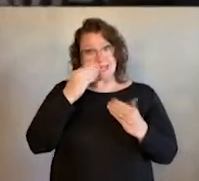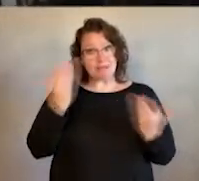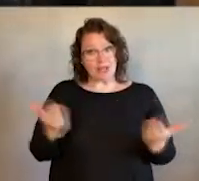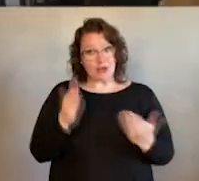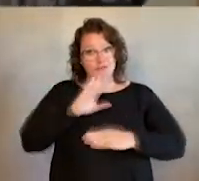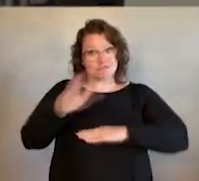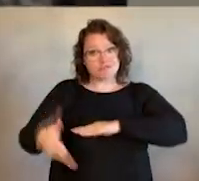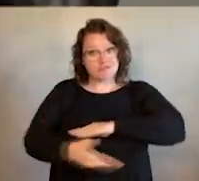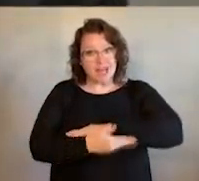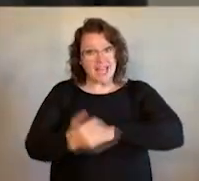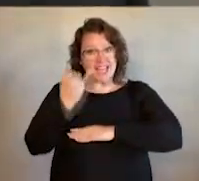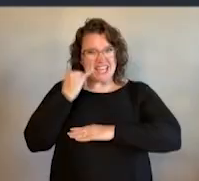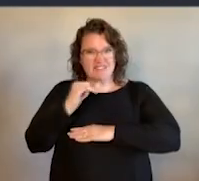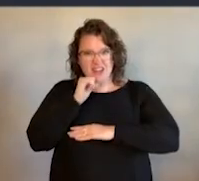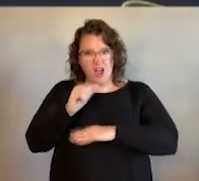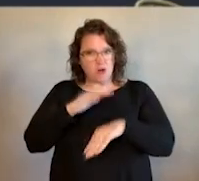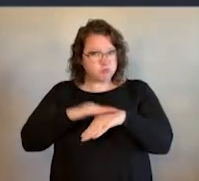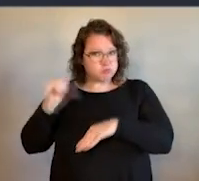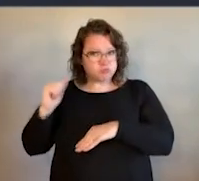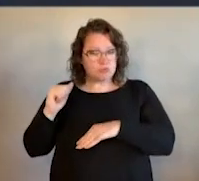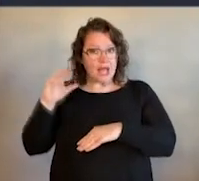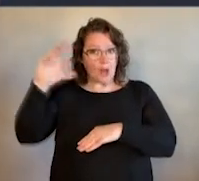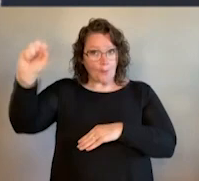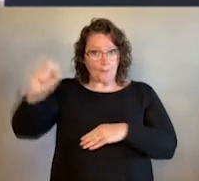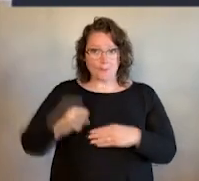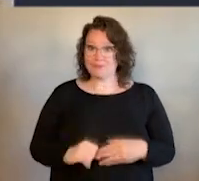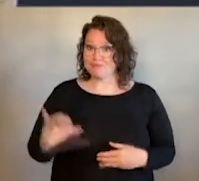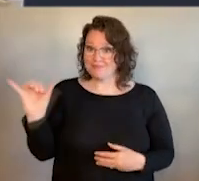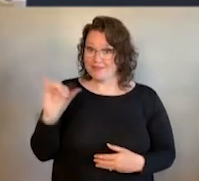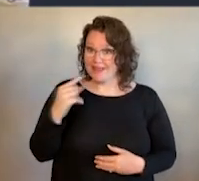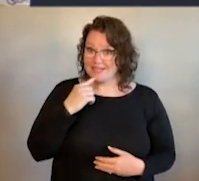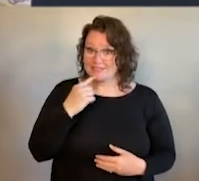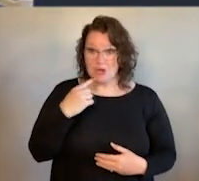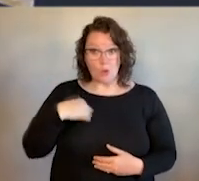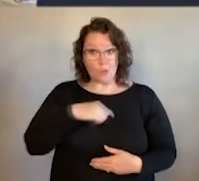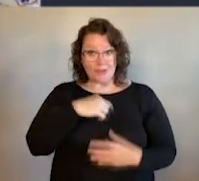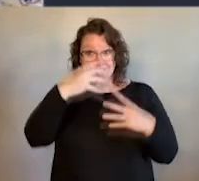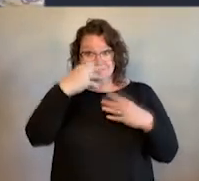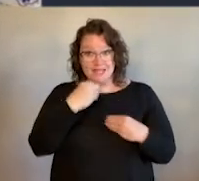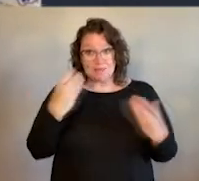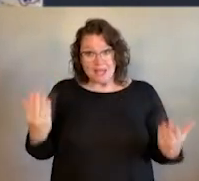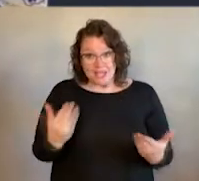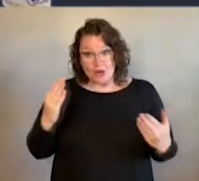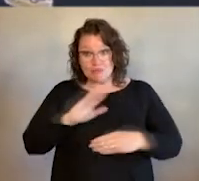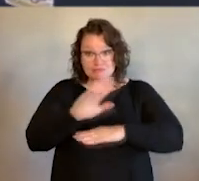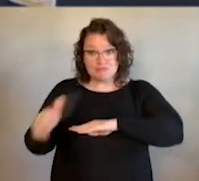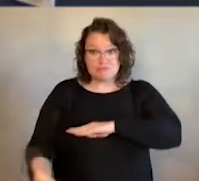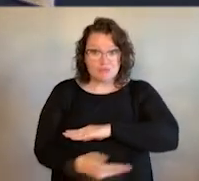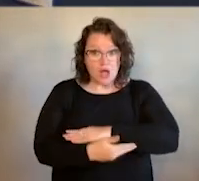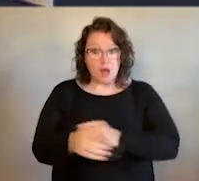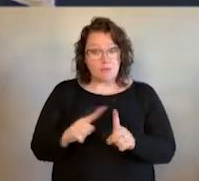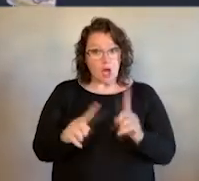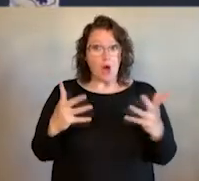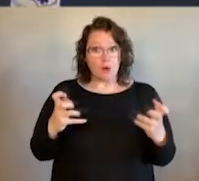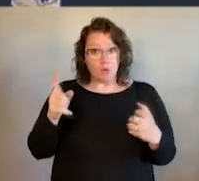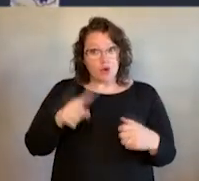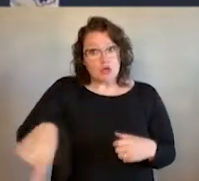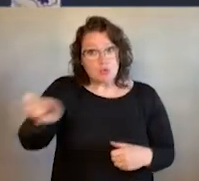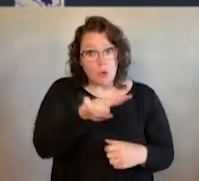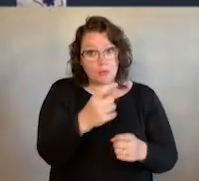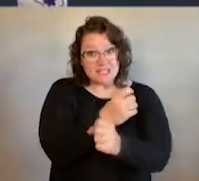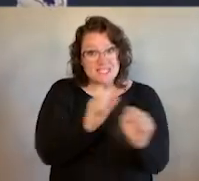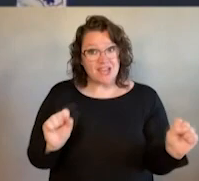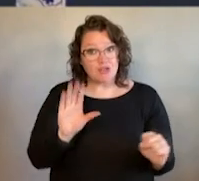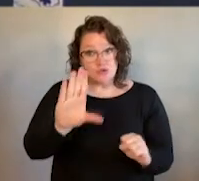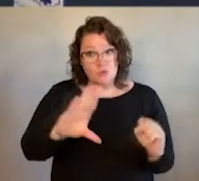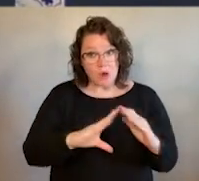if we're not on a call. So, like I said, this is where we sleep during the night, but we want y'all to be safe in your